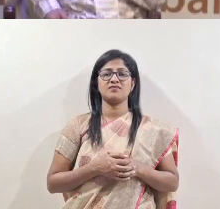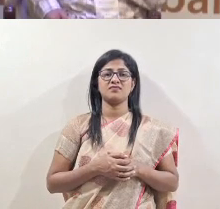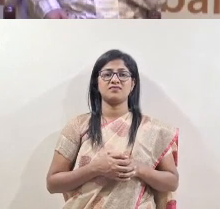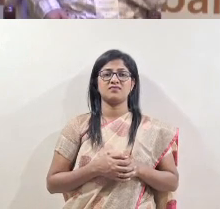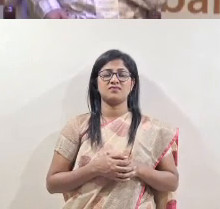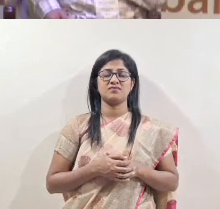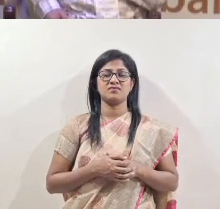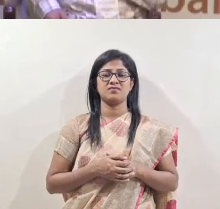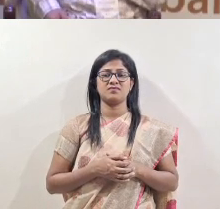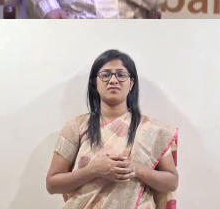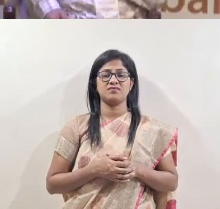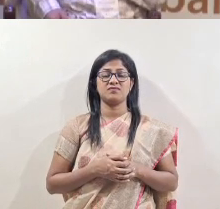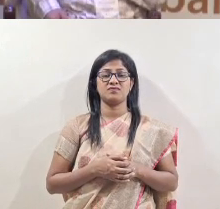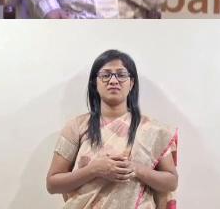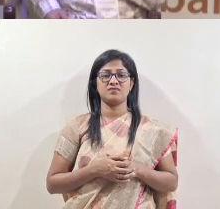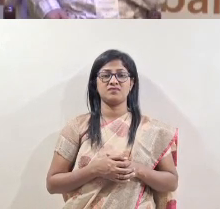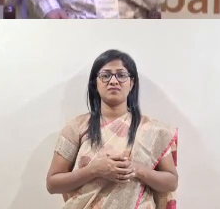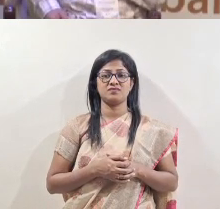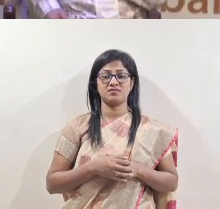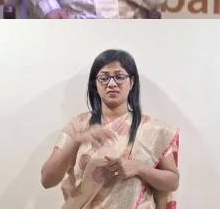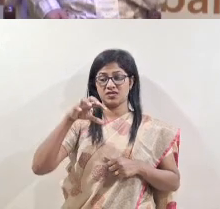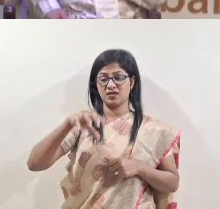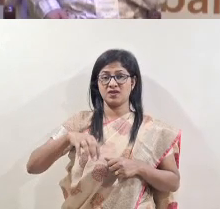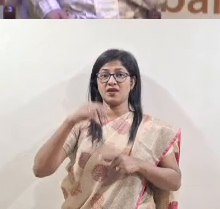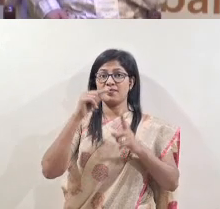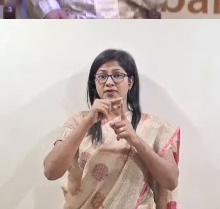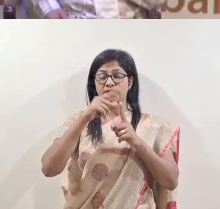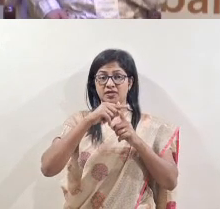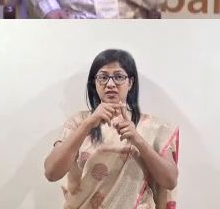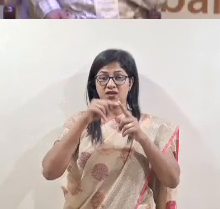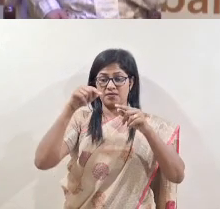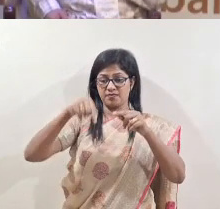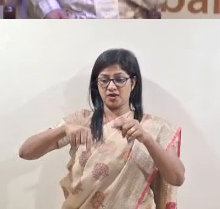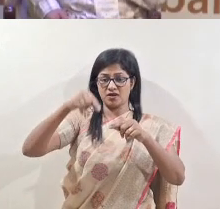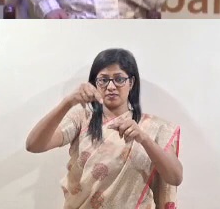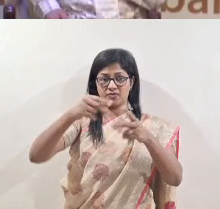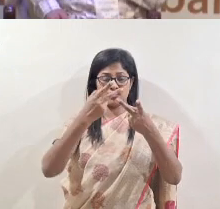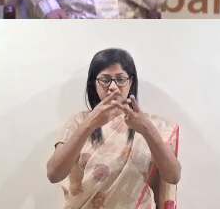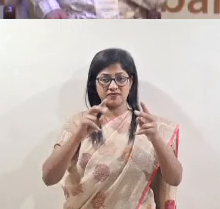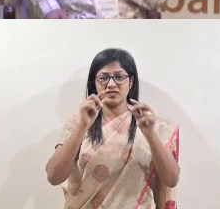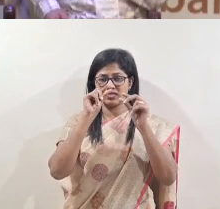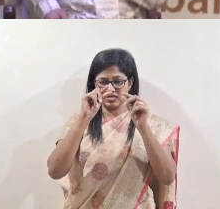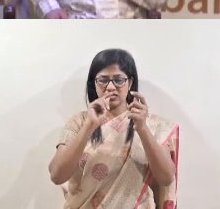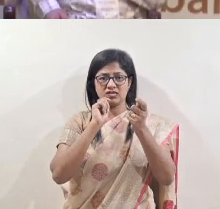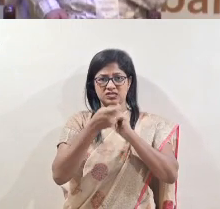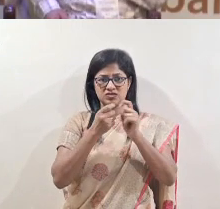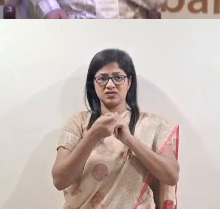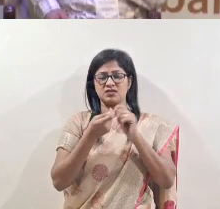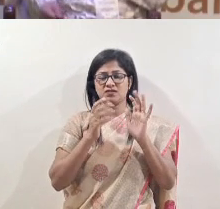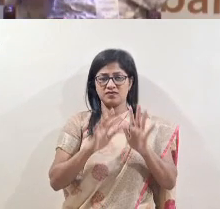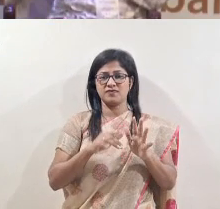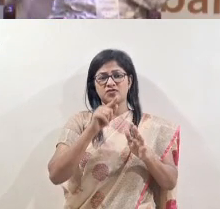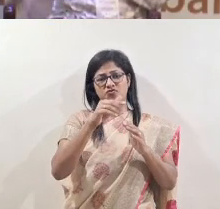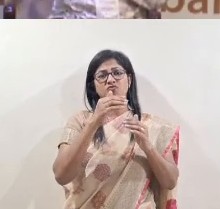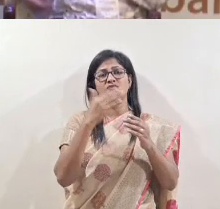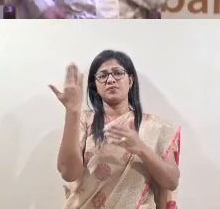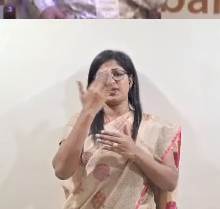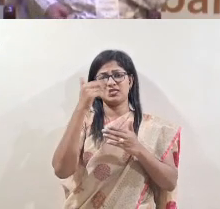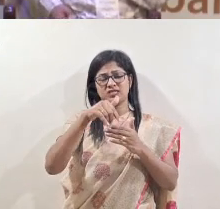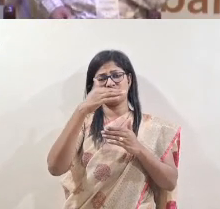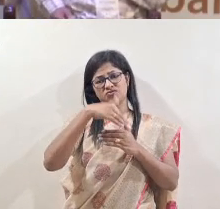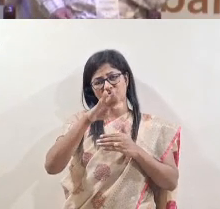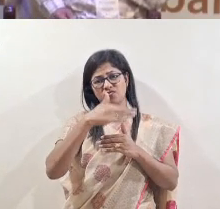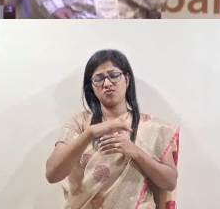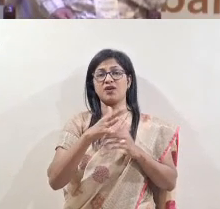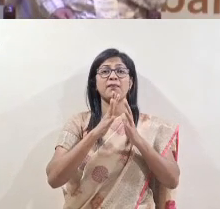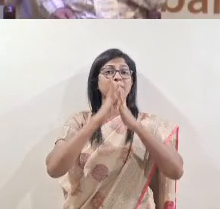So is there marked difference between the two presentations? Yeah, there were some modifications. You can go ahead with this then, if there